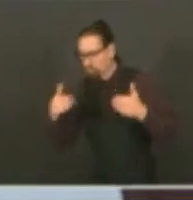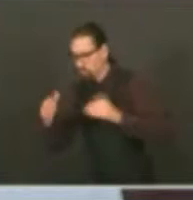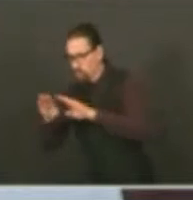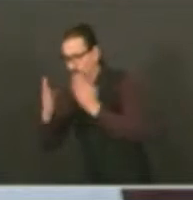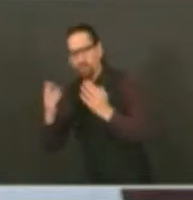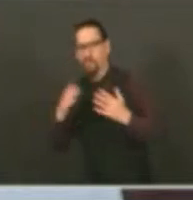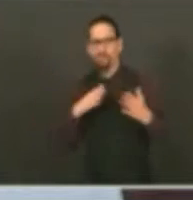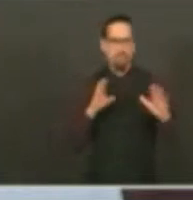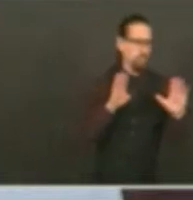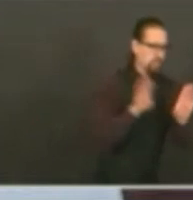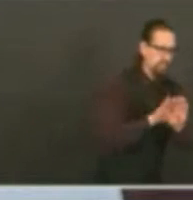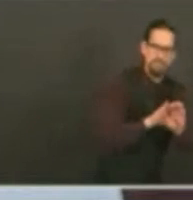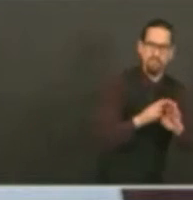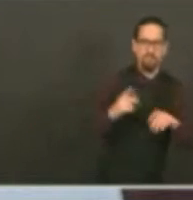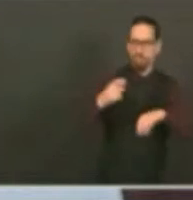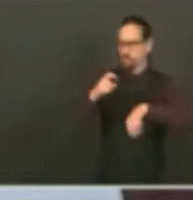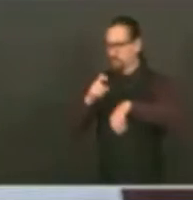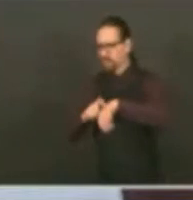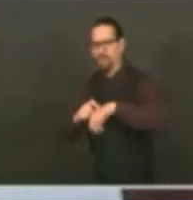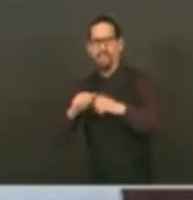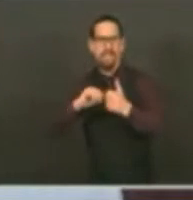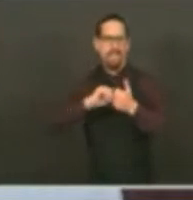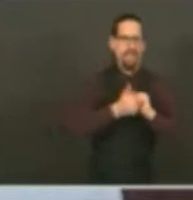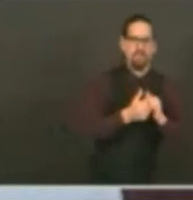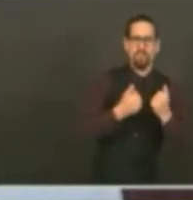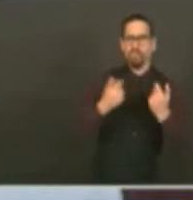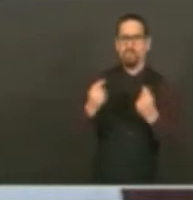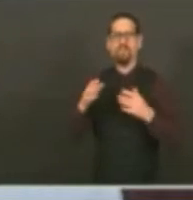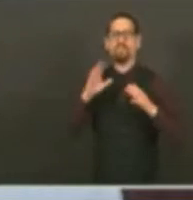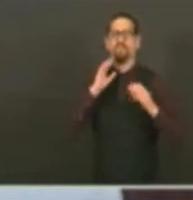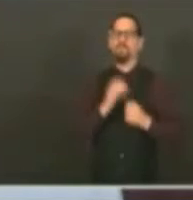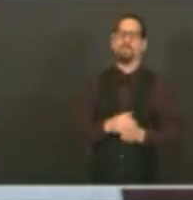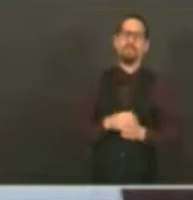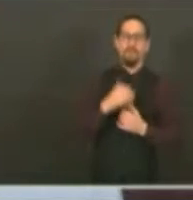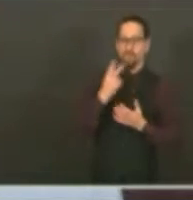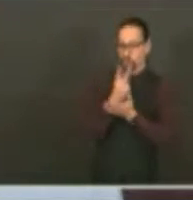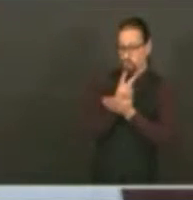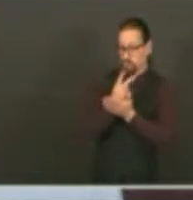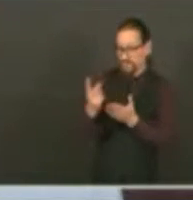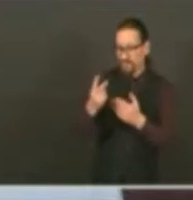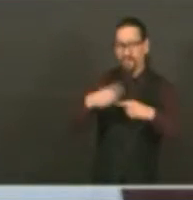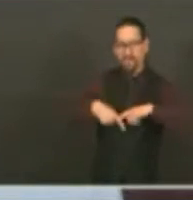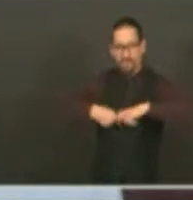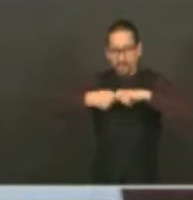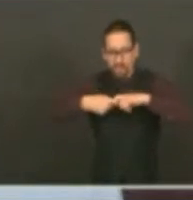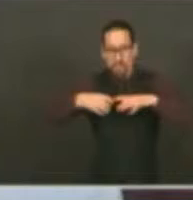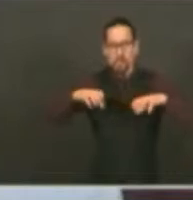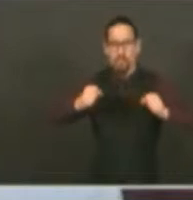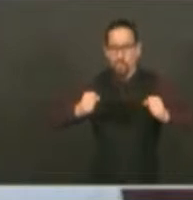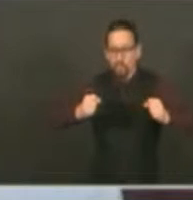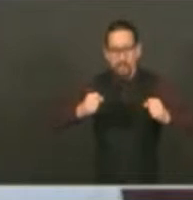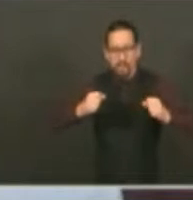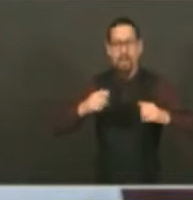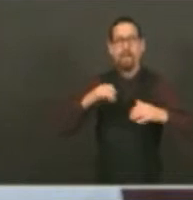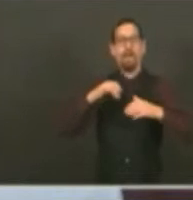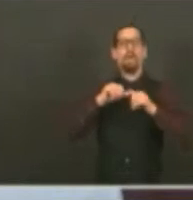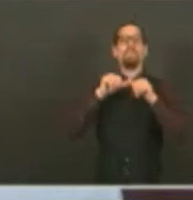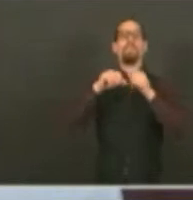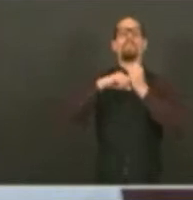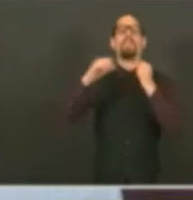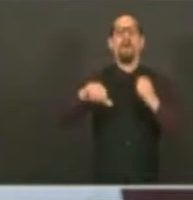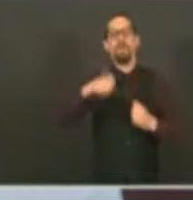be closed or curtailed for 1 more week. I will say I've spent every day since I've been governor trying to improve our